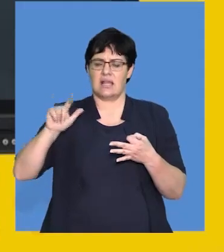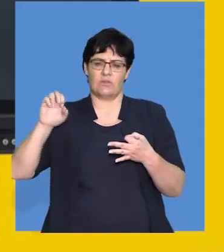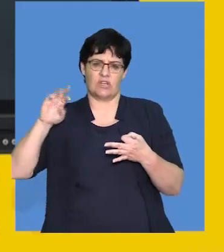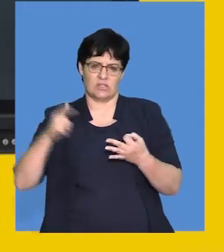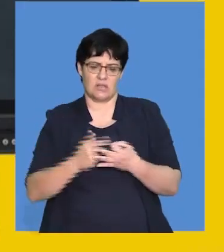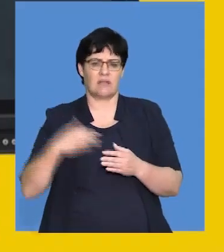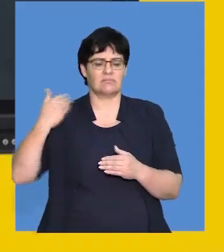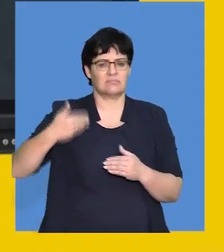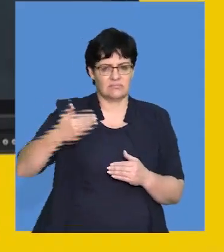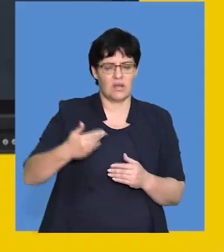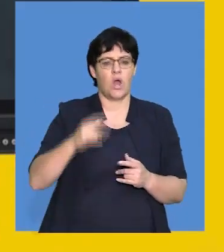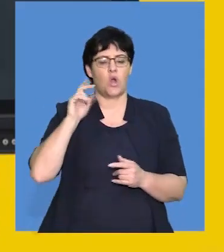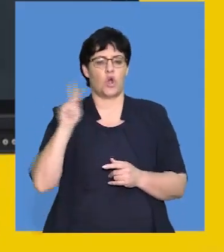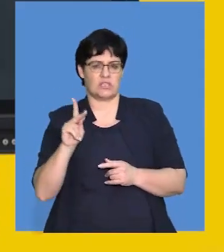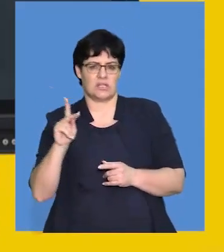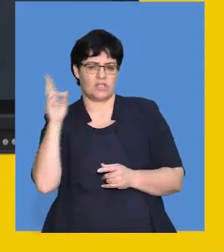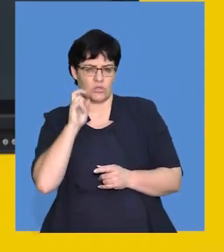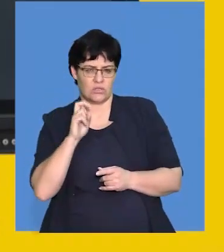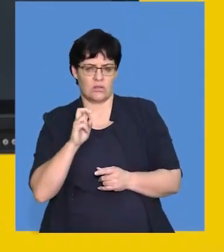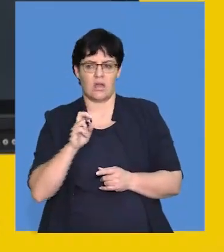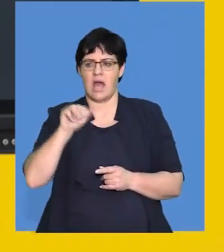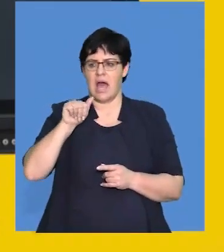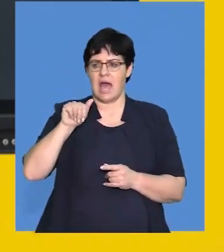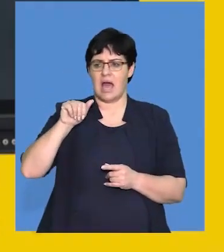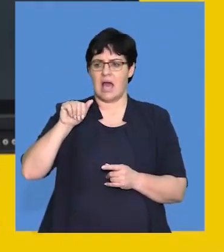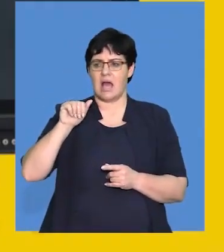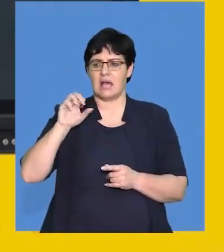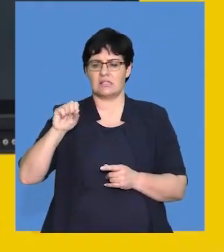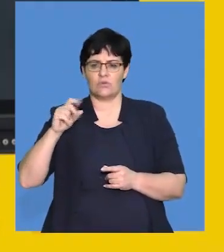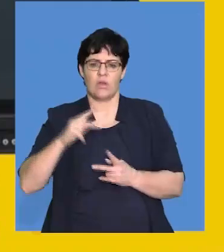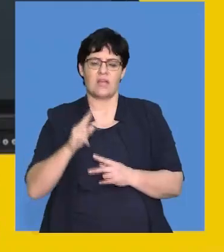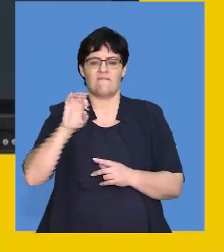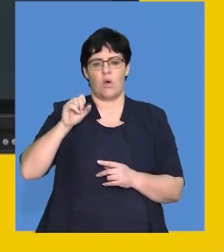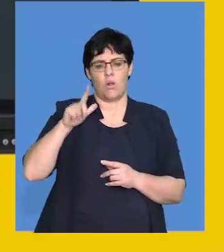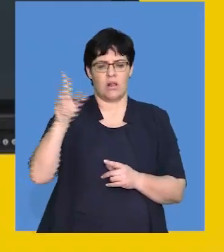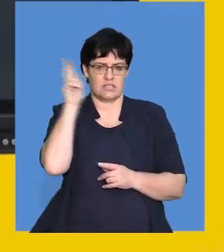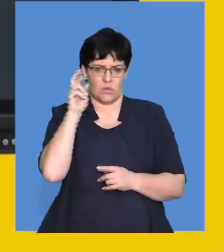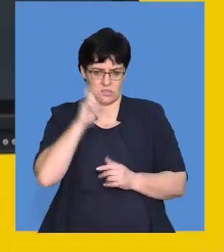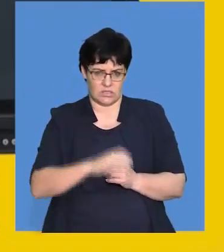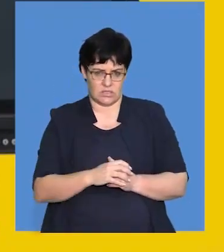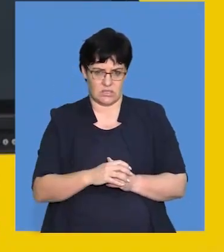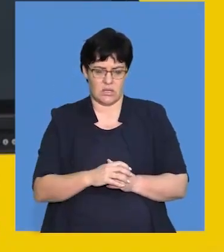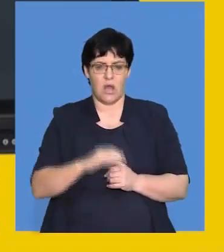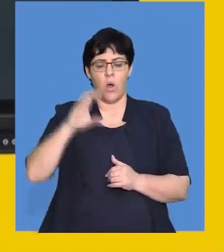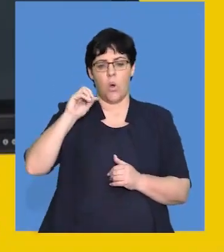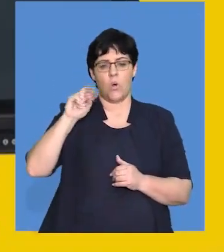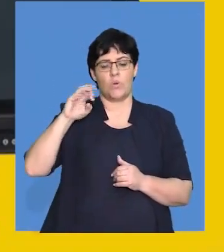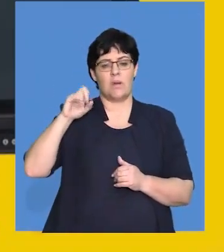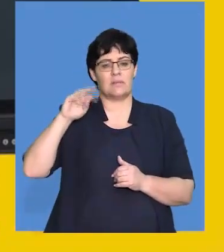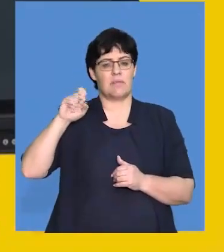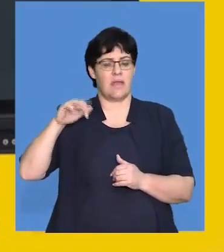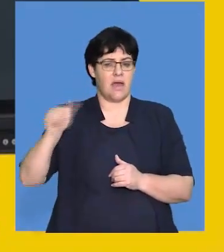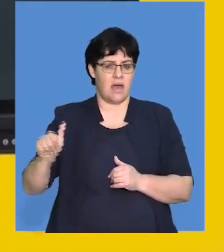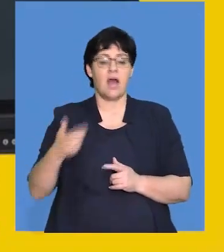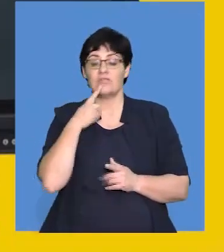sound. Assonance is repetition of vowel sound. And onomatopoeia is when a